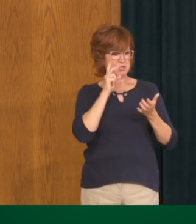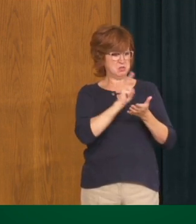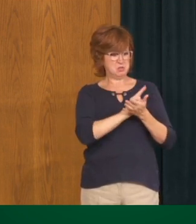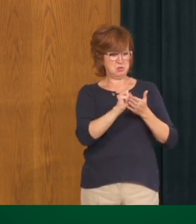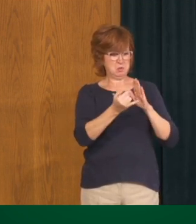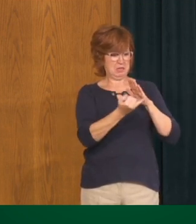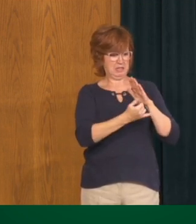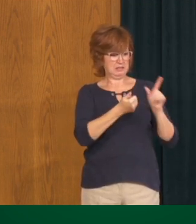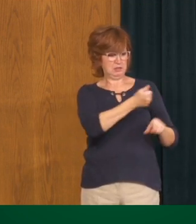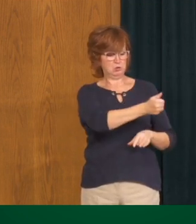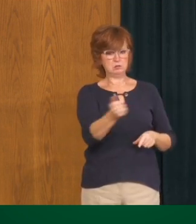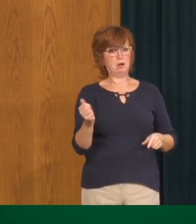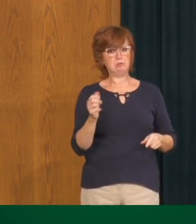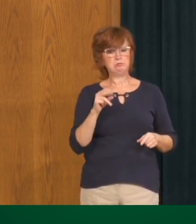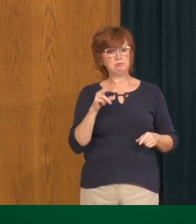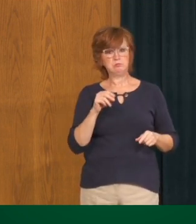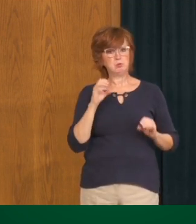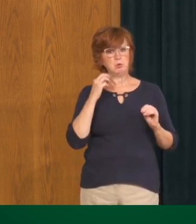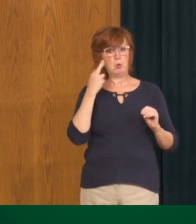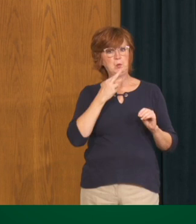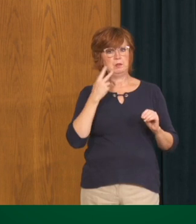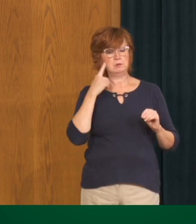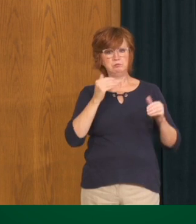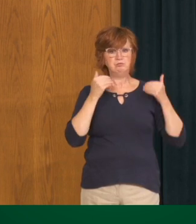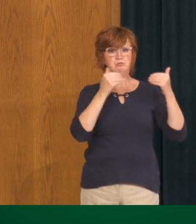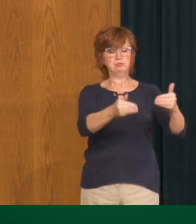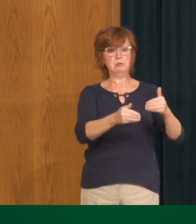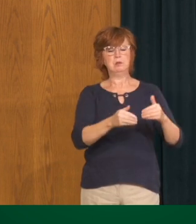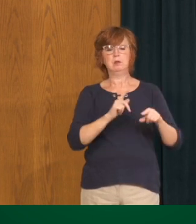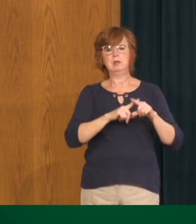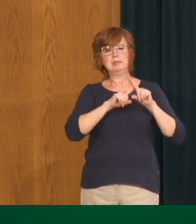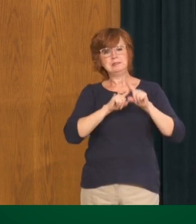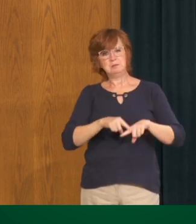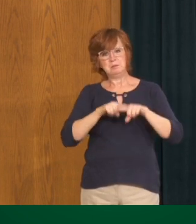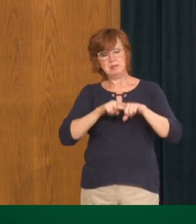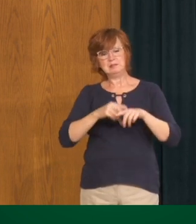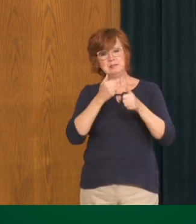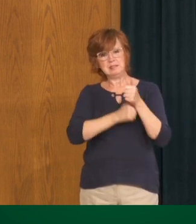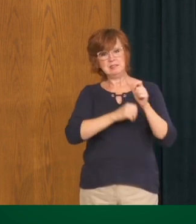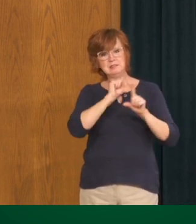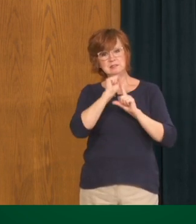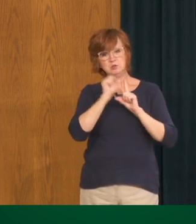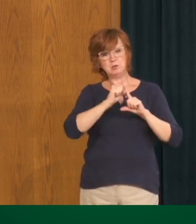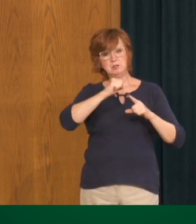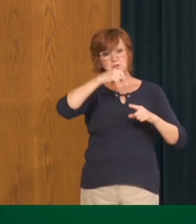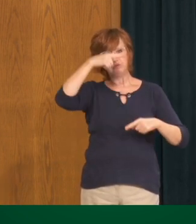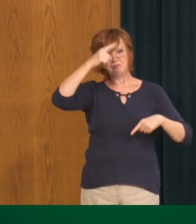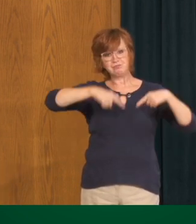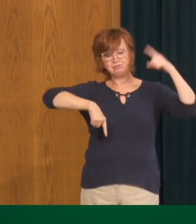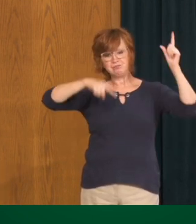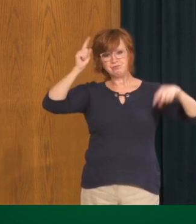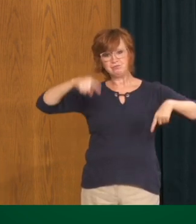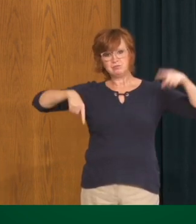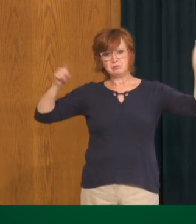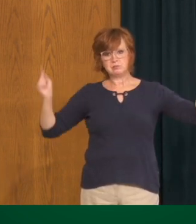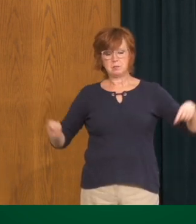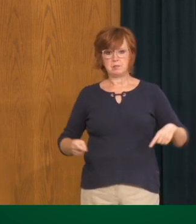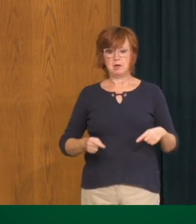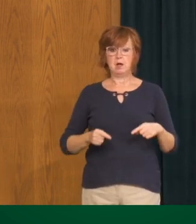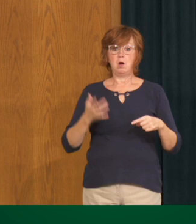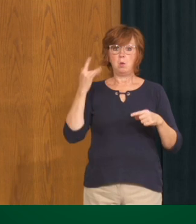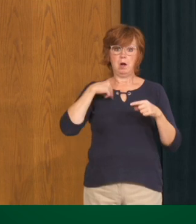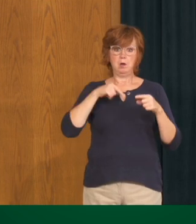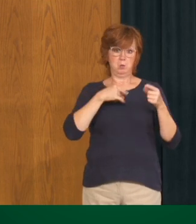it is something that will be addressed on a case-by-case basis. And again, we have looked closely at transmission in the workplace. We've looked